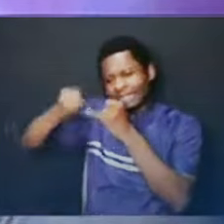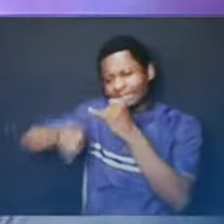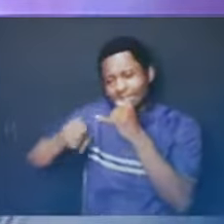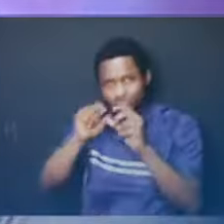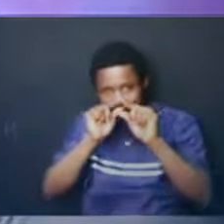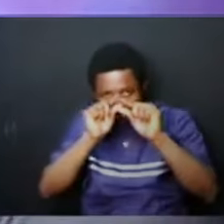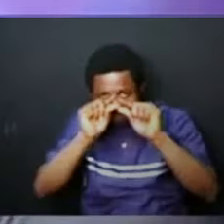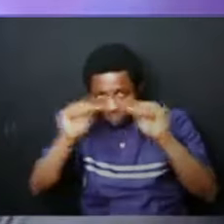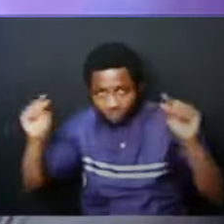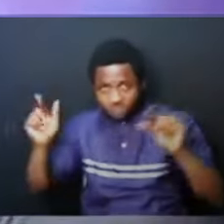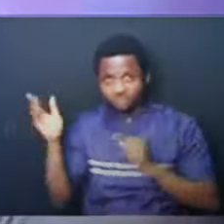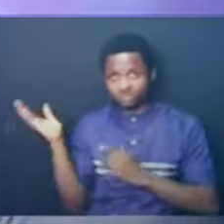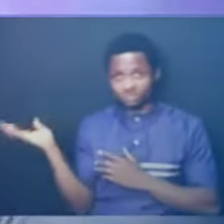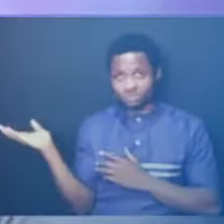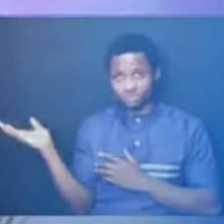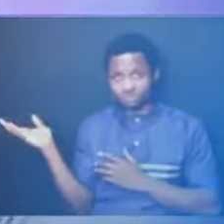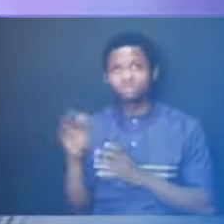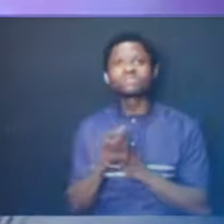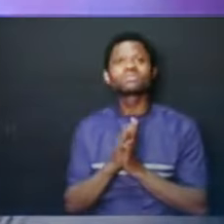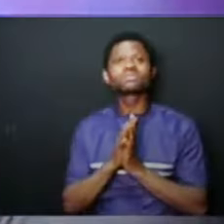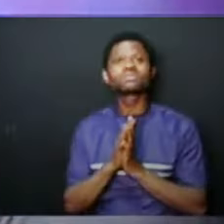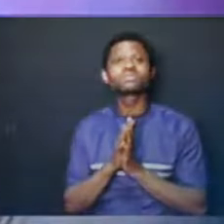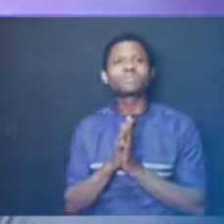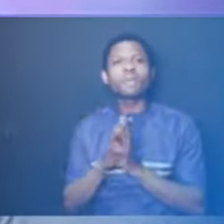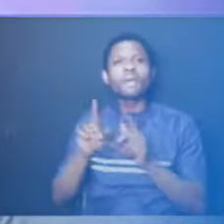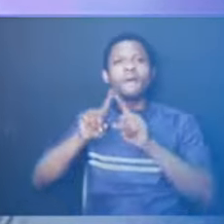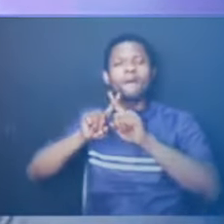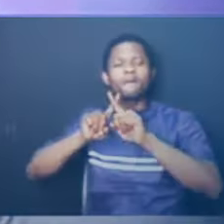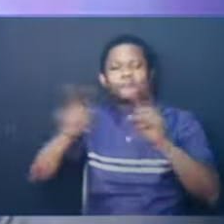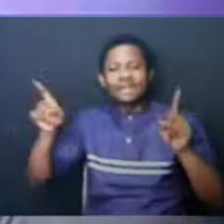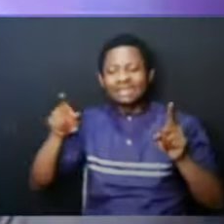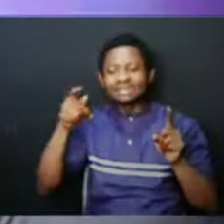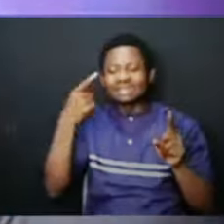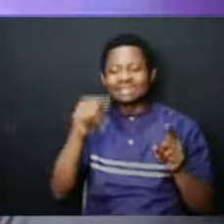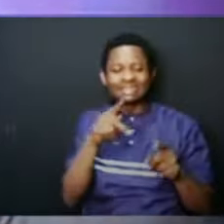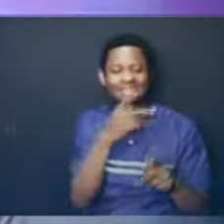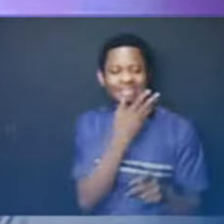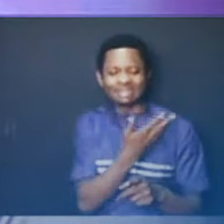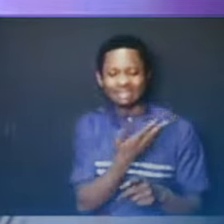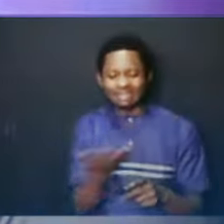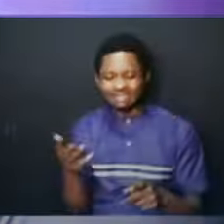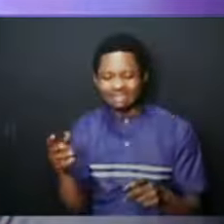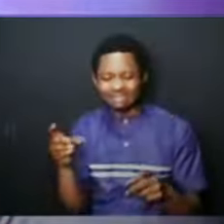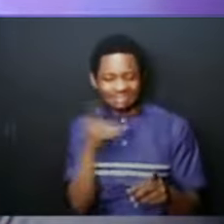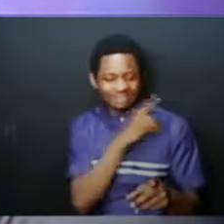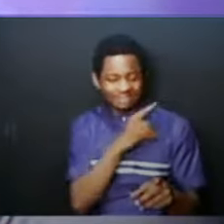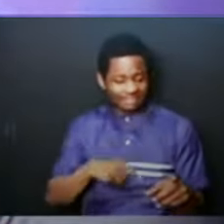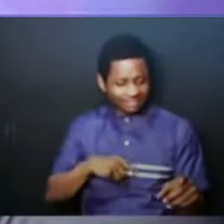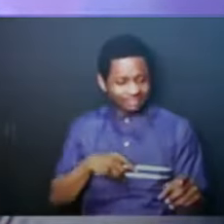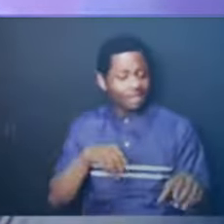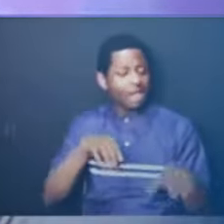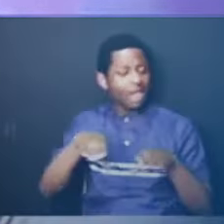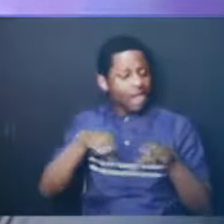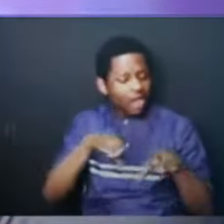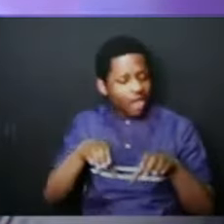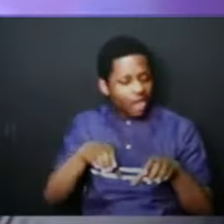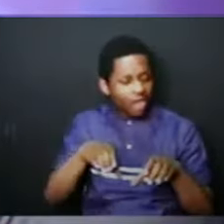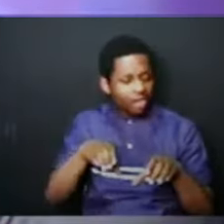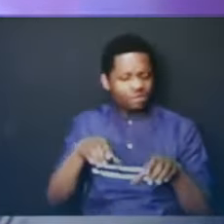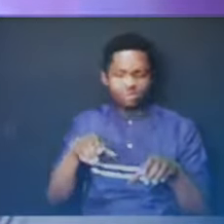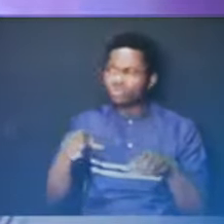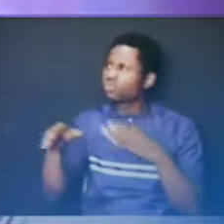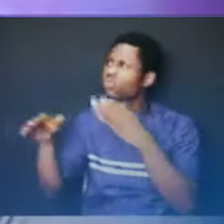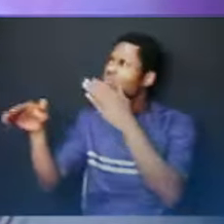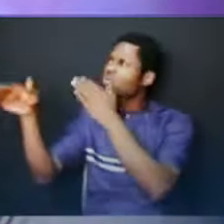Anso mumi yen kan sinsan a. But the thing David had done displeased the Lord. Now,